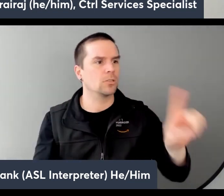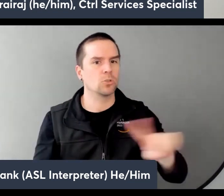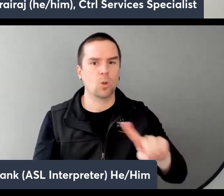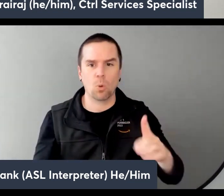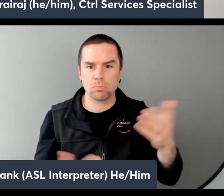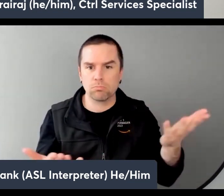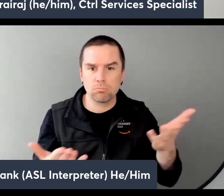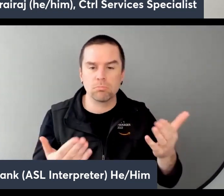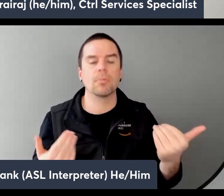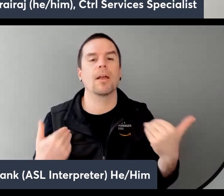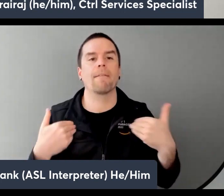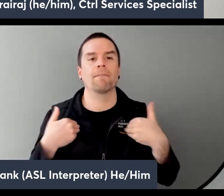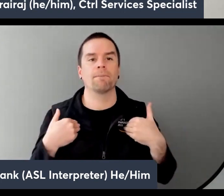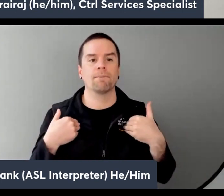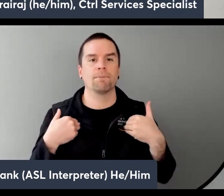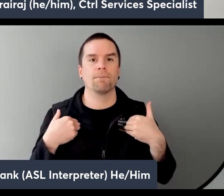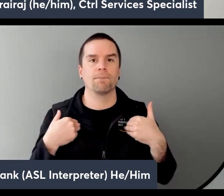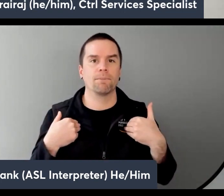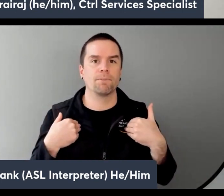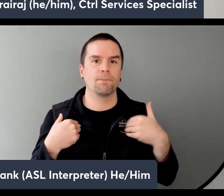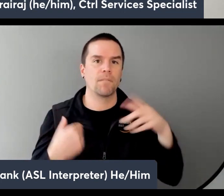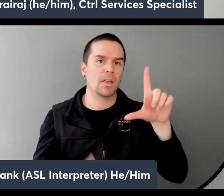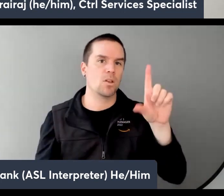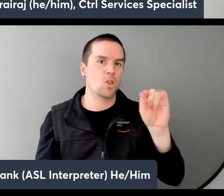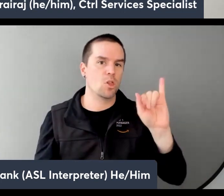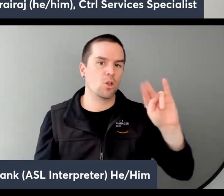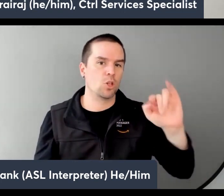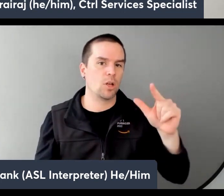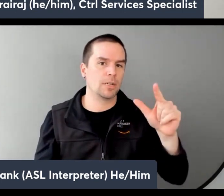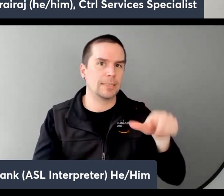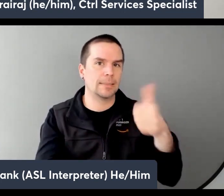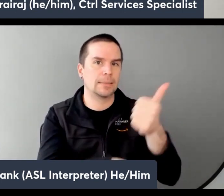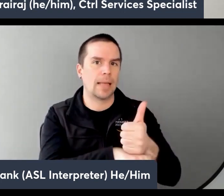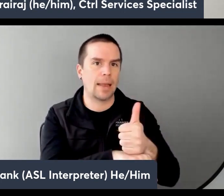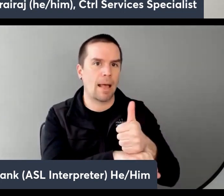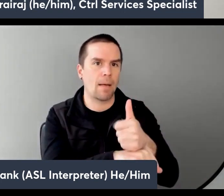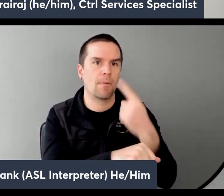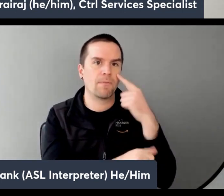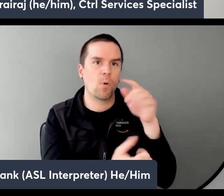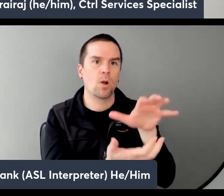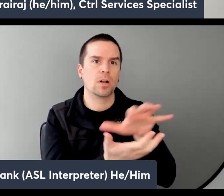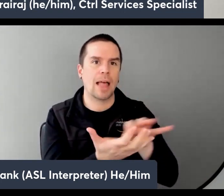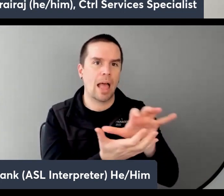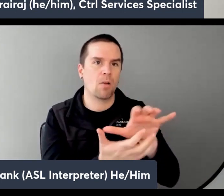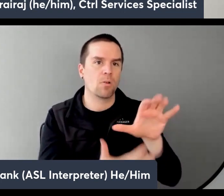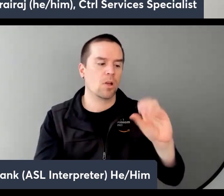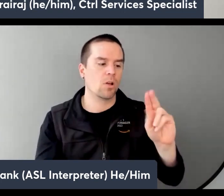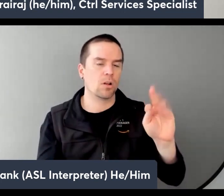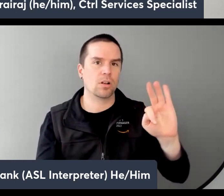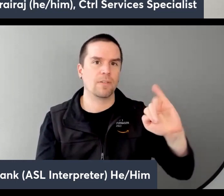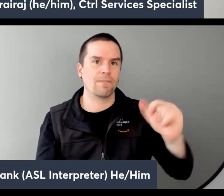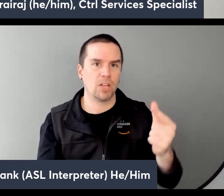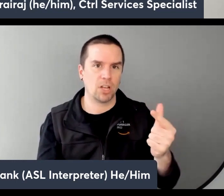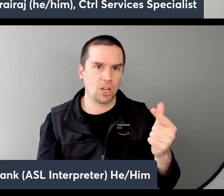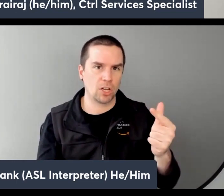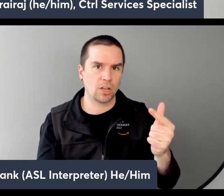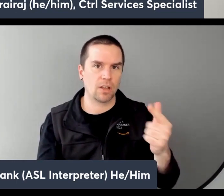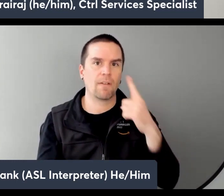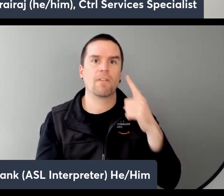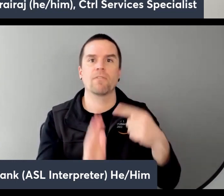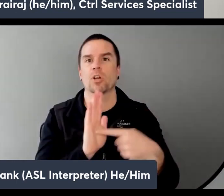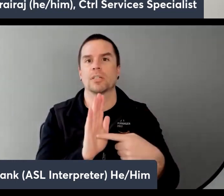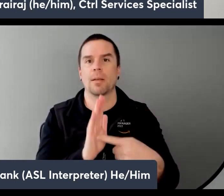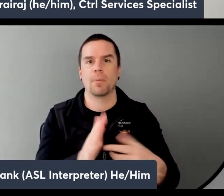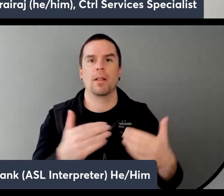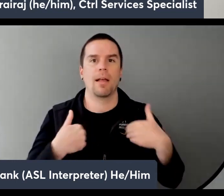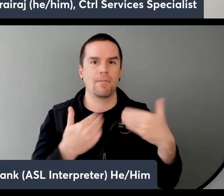having logging setup for CloudTrail or config, for example, having a way for them to vend new AWS accounts